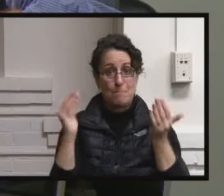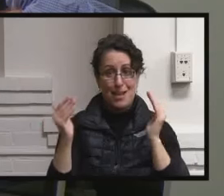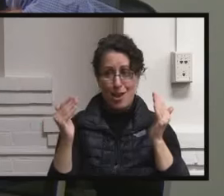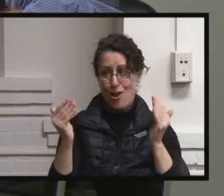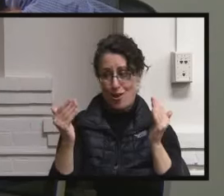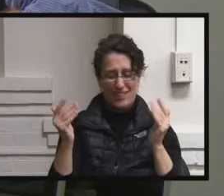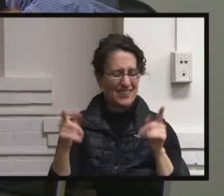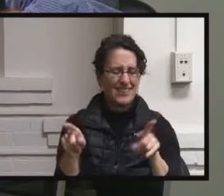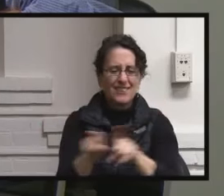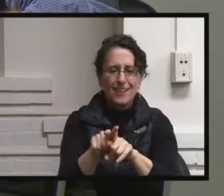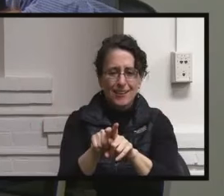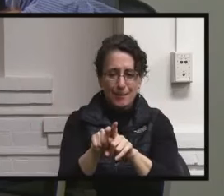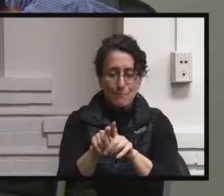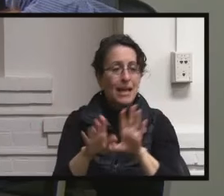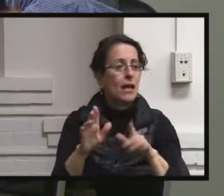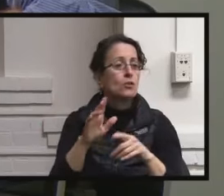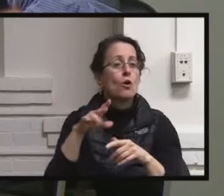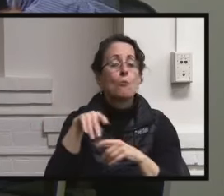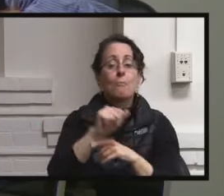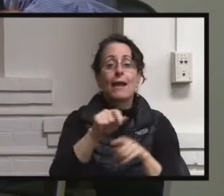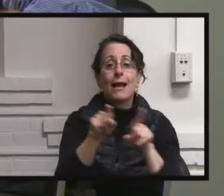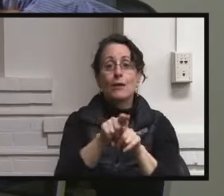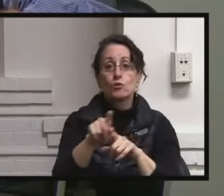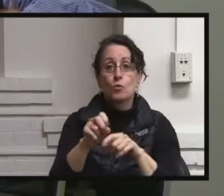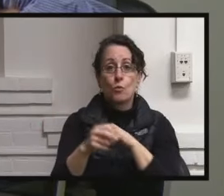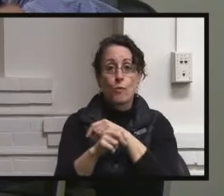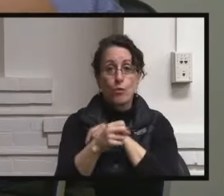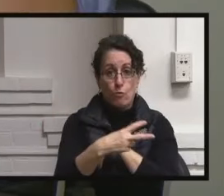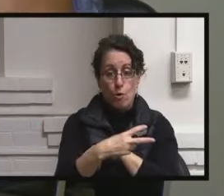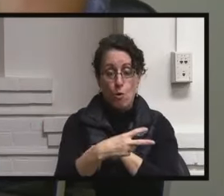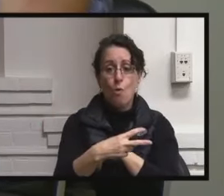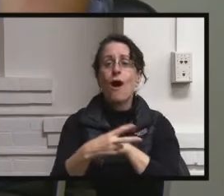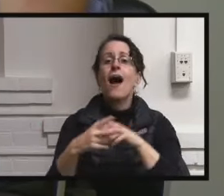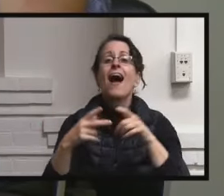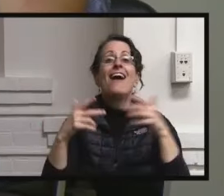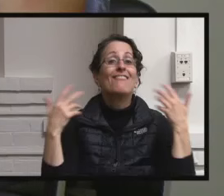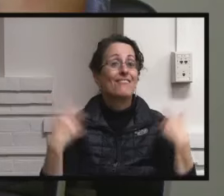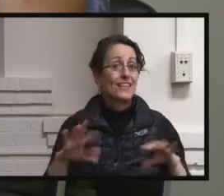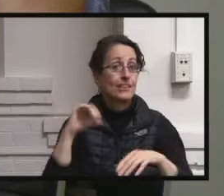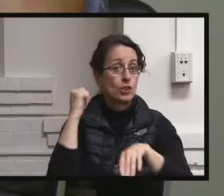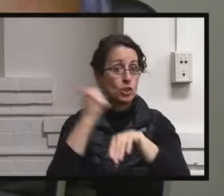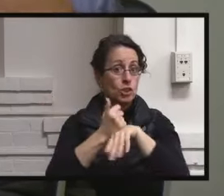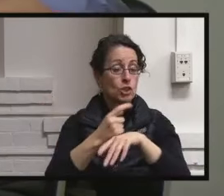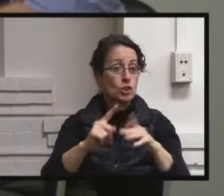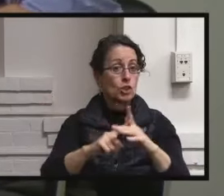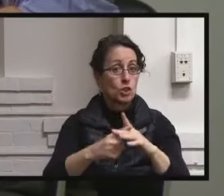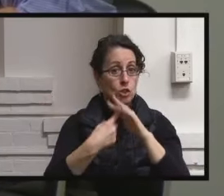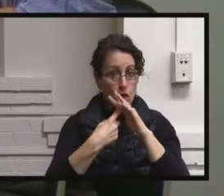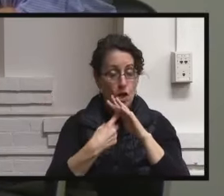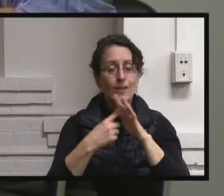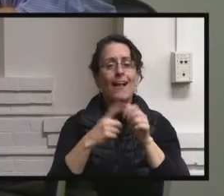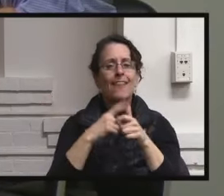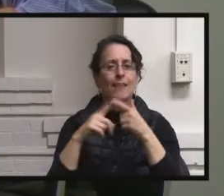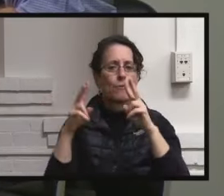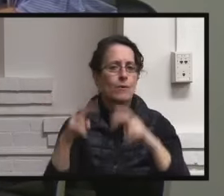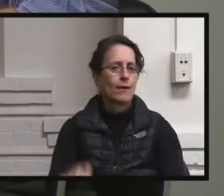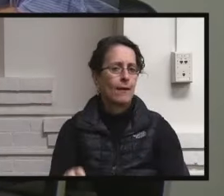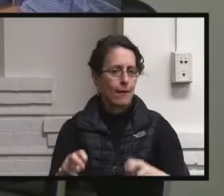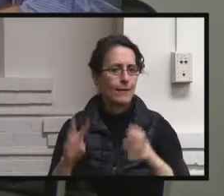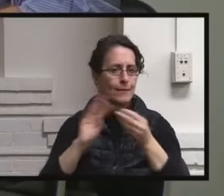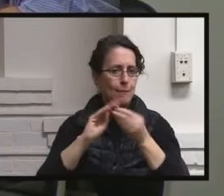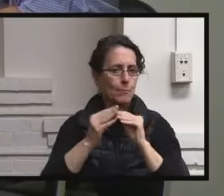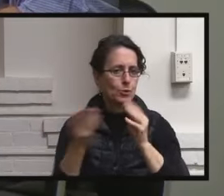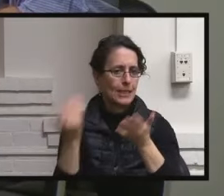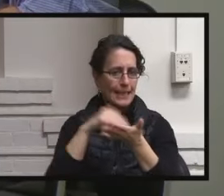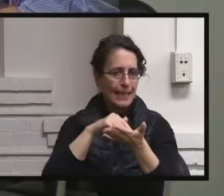implementation of our new pay-as-you-throw program, which the citizens of Brattleboro did a fabulous job in implementing, and the